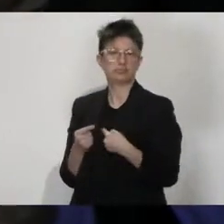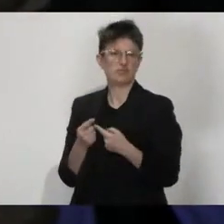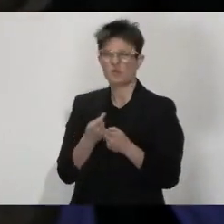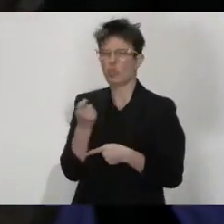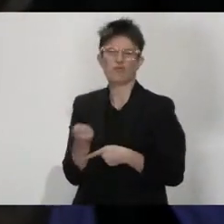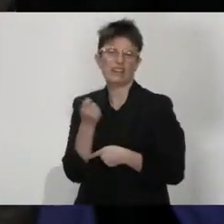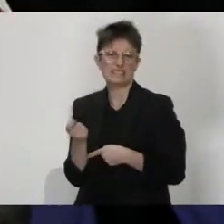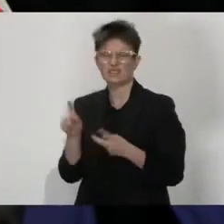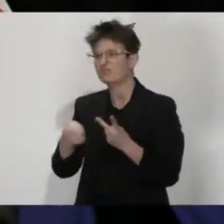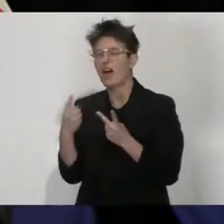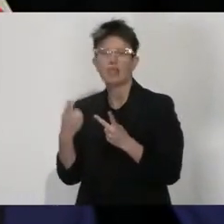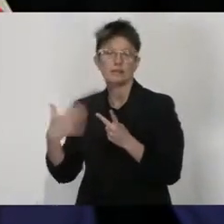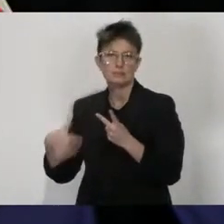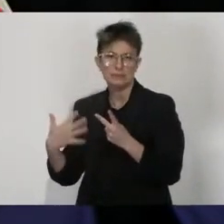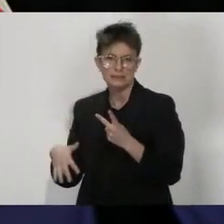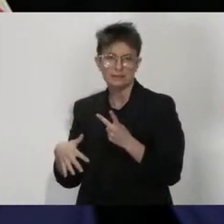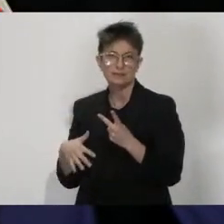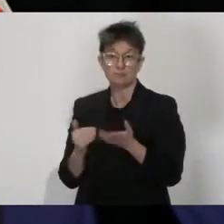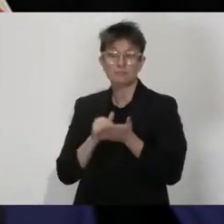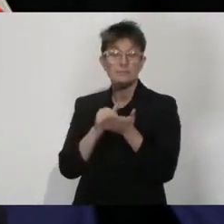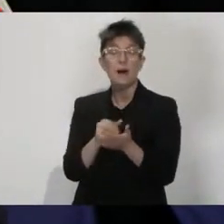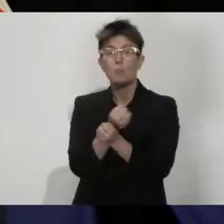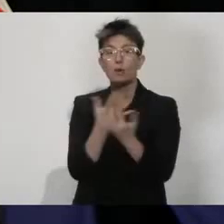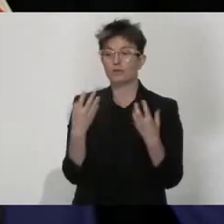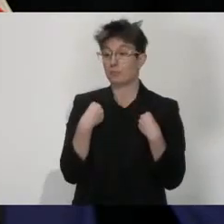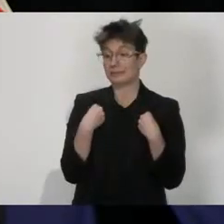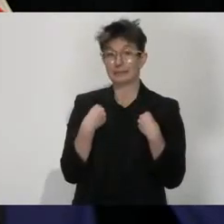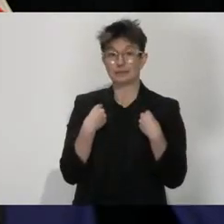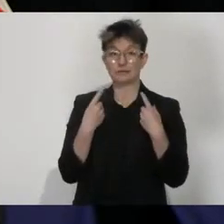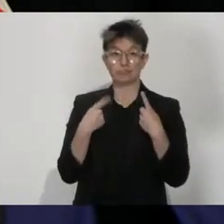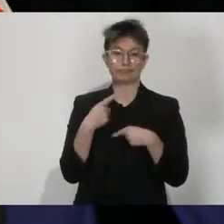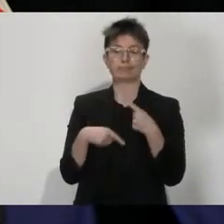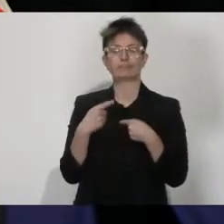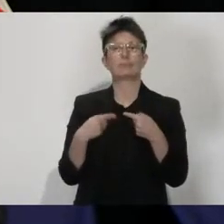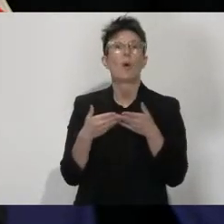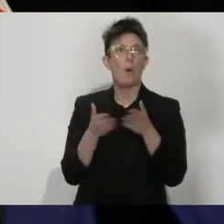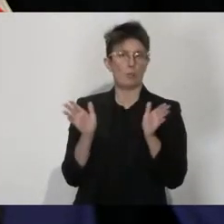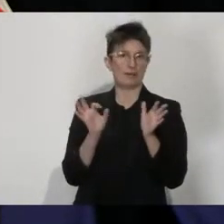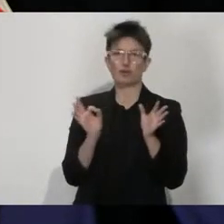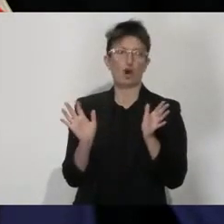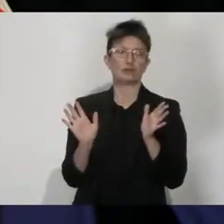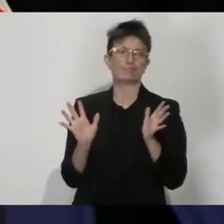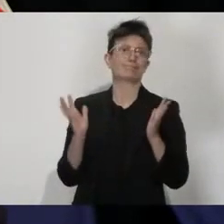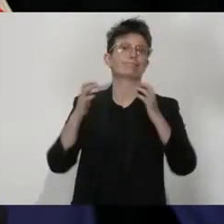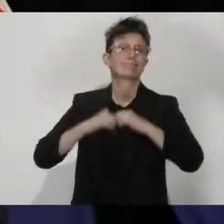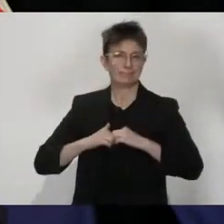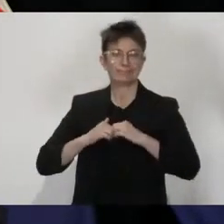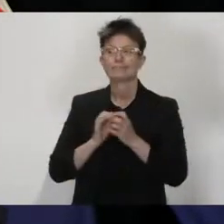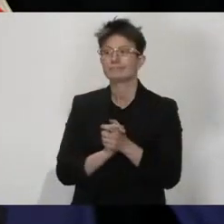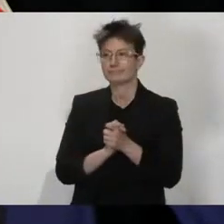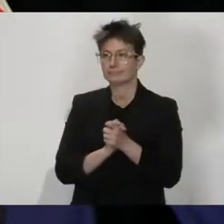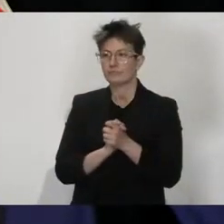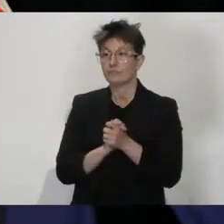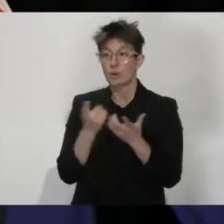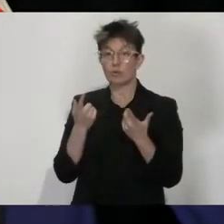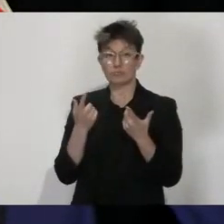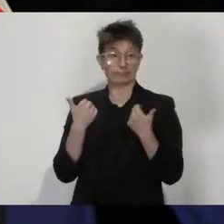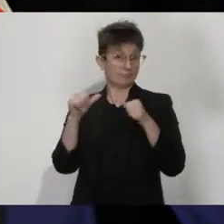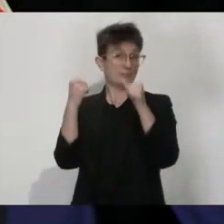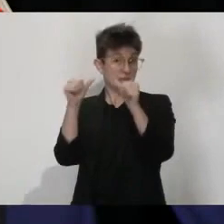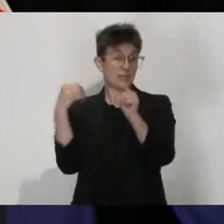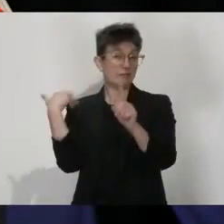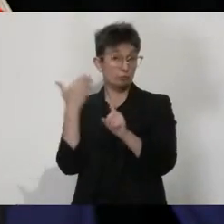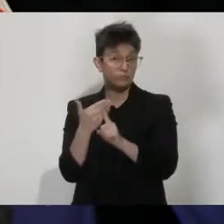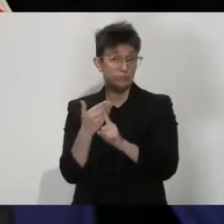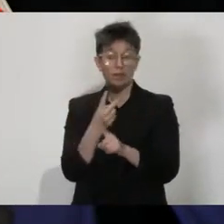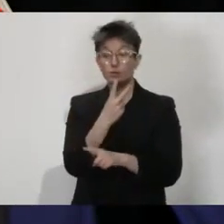fully aware of the trying circumstances that some businesses are facing. The fact that we have been able to offer 22 weeks of the wage